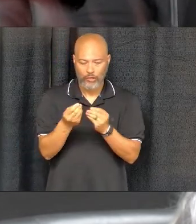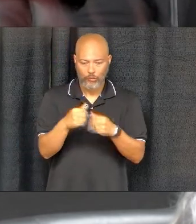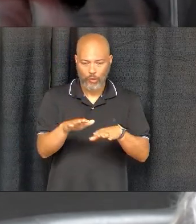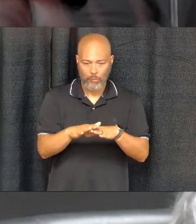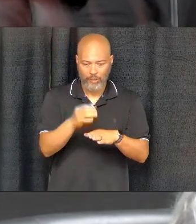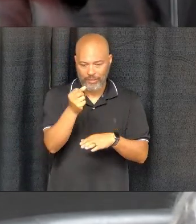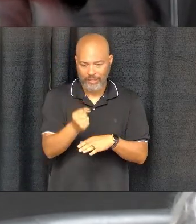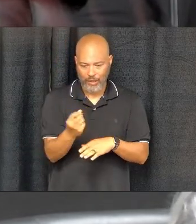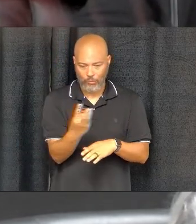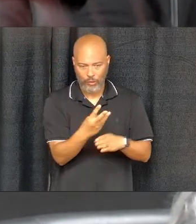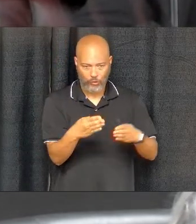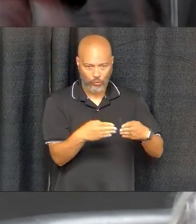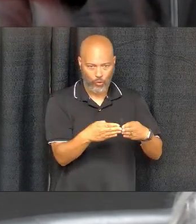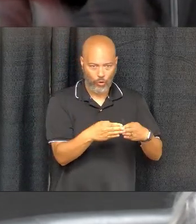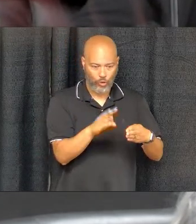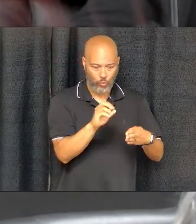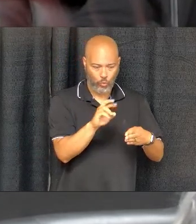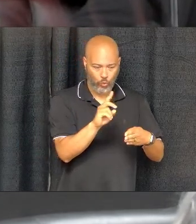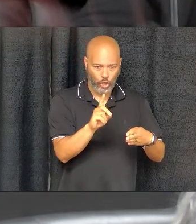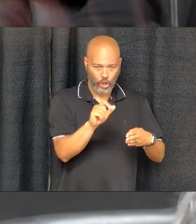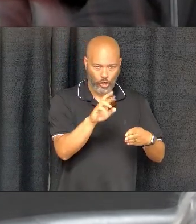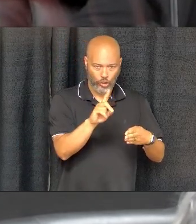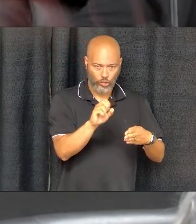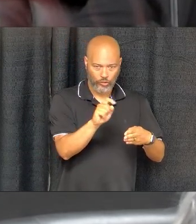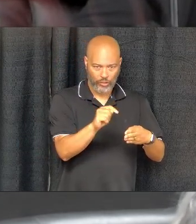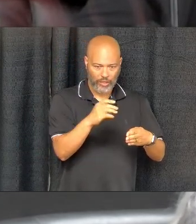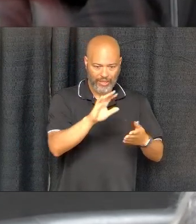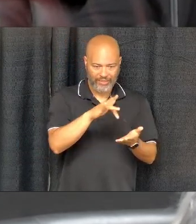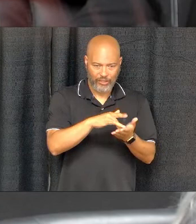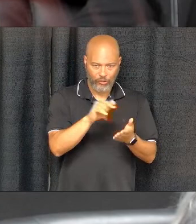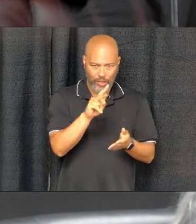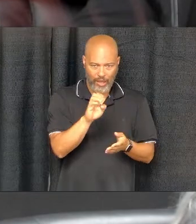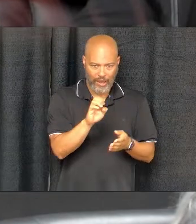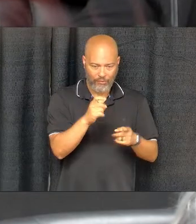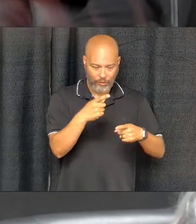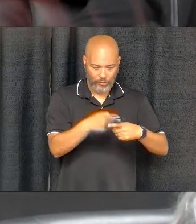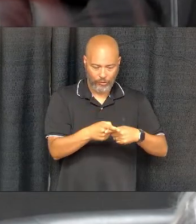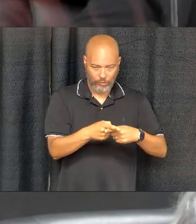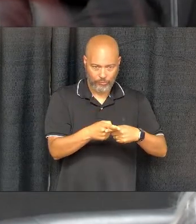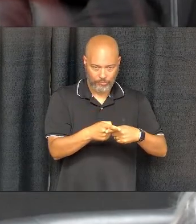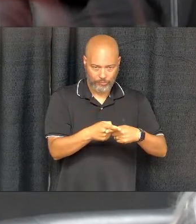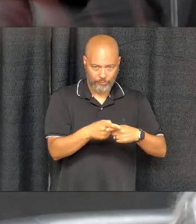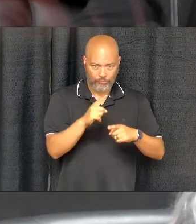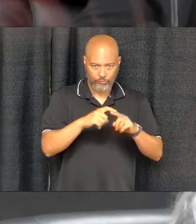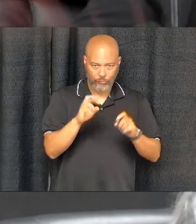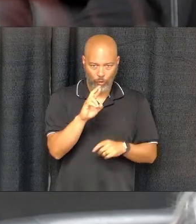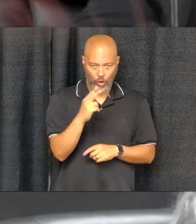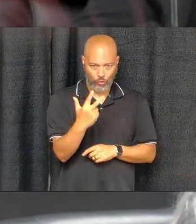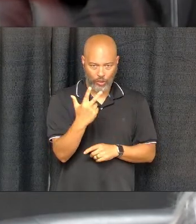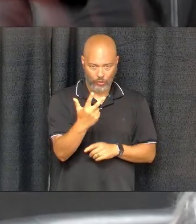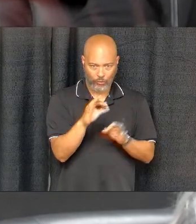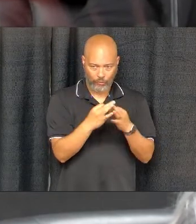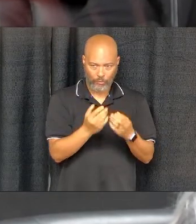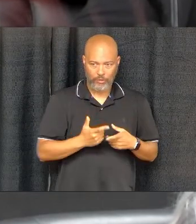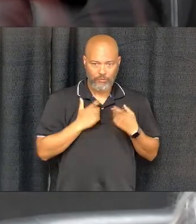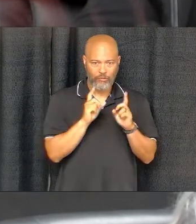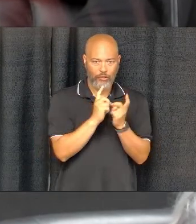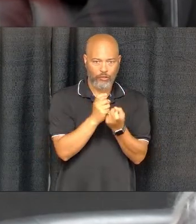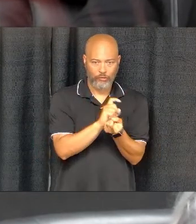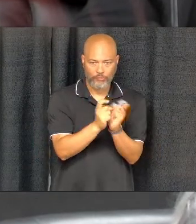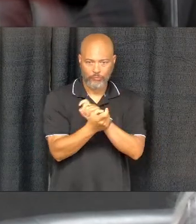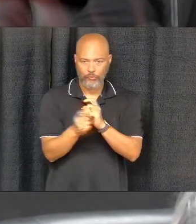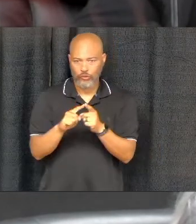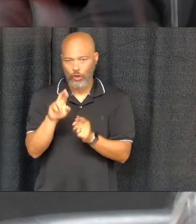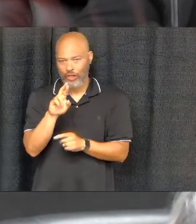the southwest corner of the Woodard Street and Central Avenue intersection from R3, 3-family residential district,